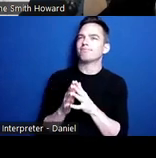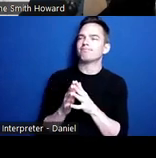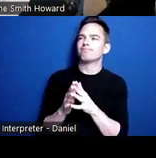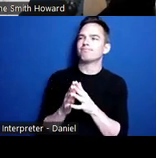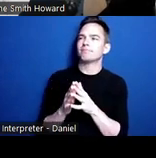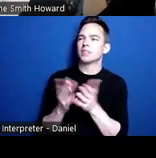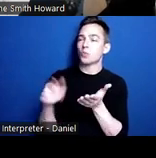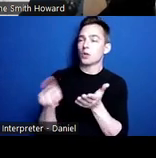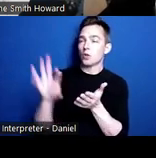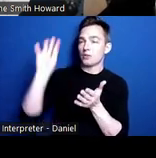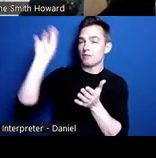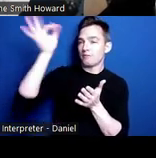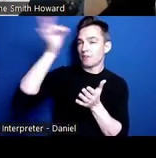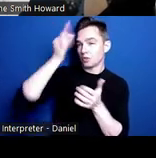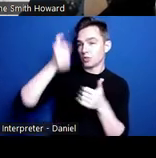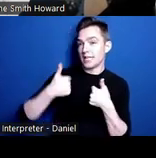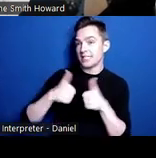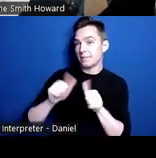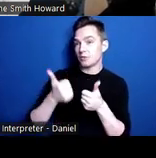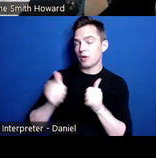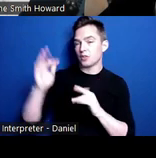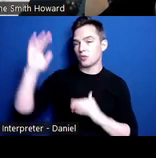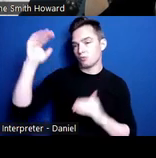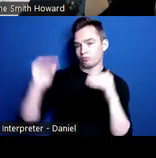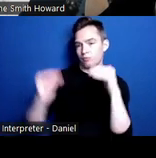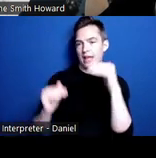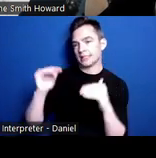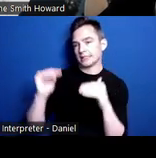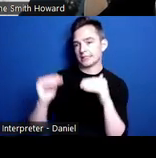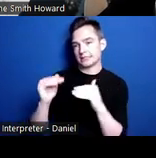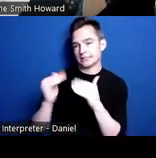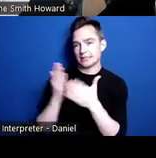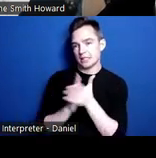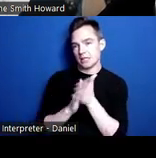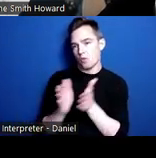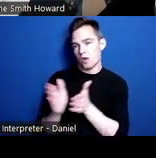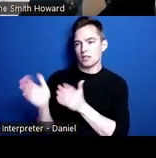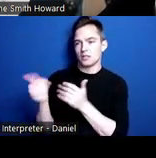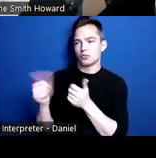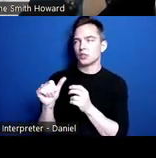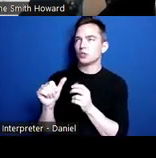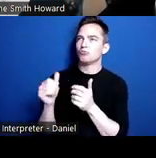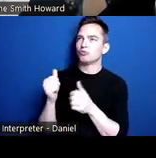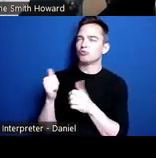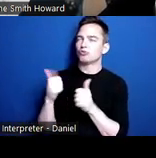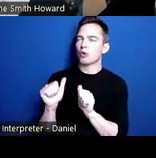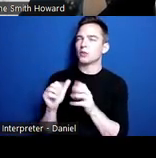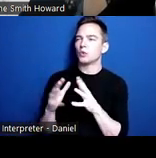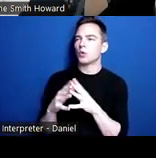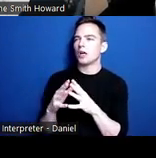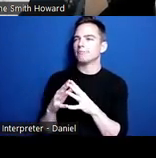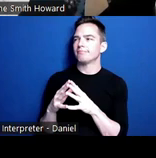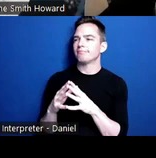the Fed's attempts to sort of rebalance in some respects and try to make sure that we're